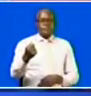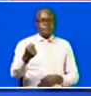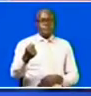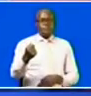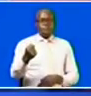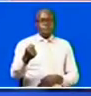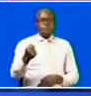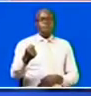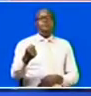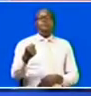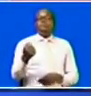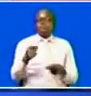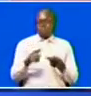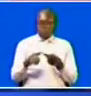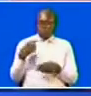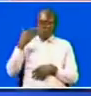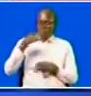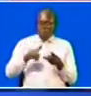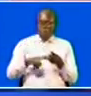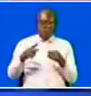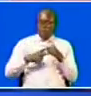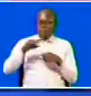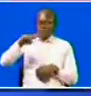1,484 bags of rice, 87,000